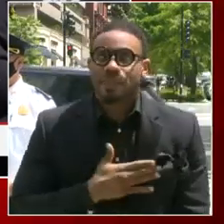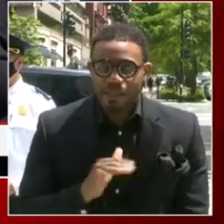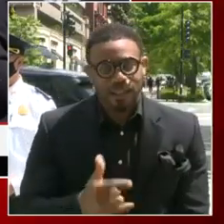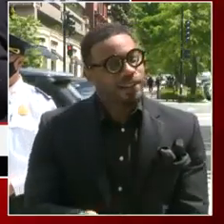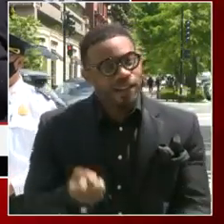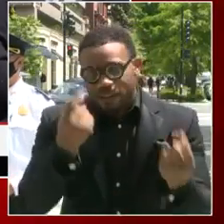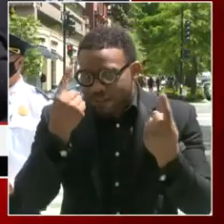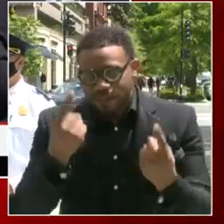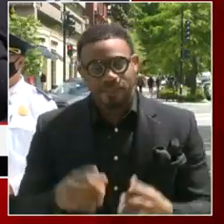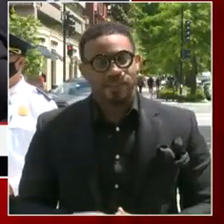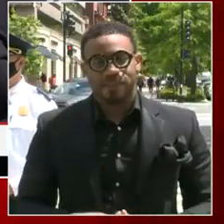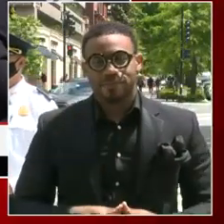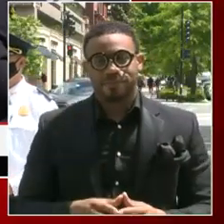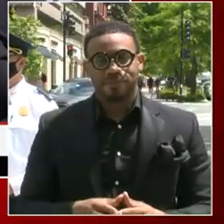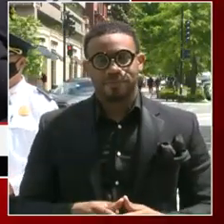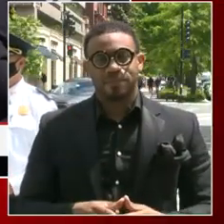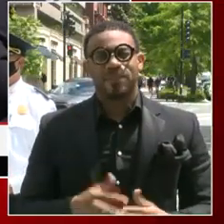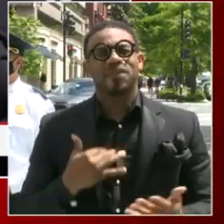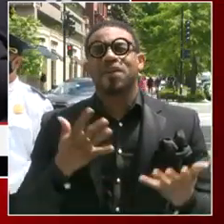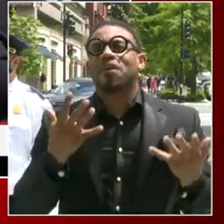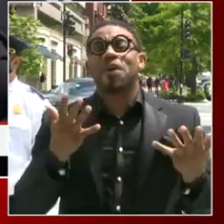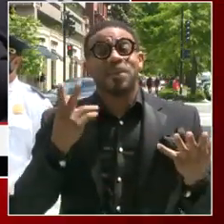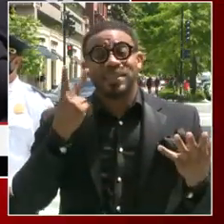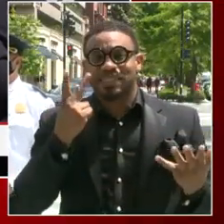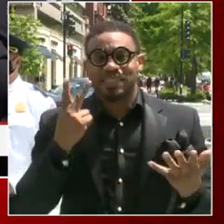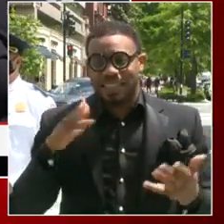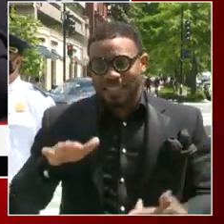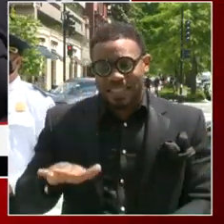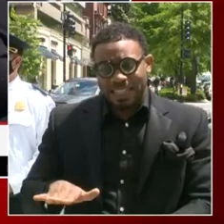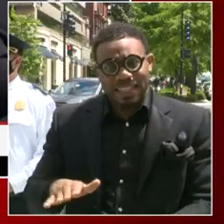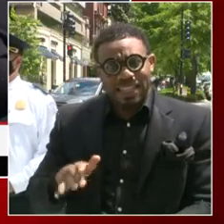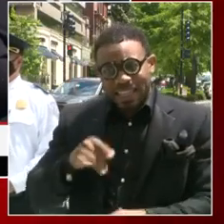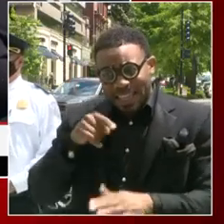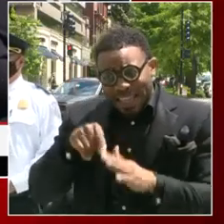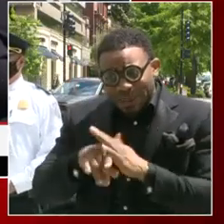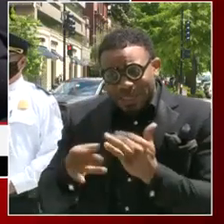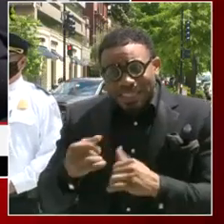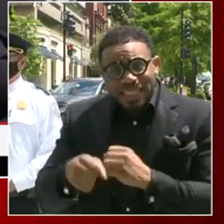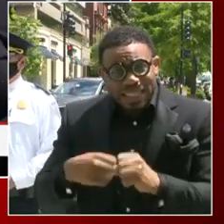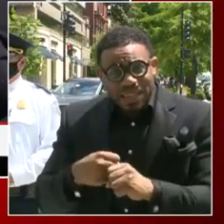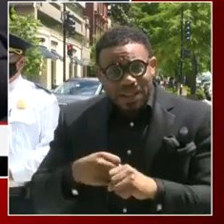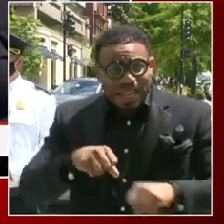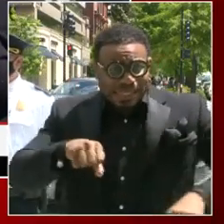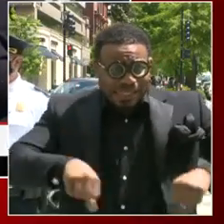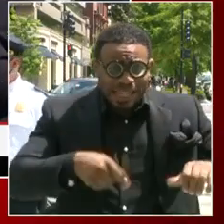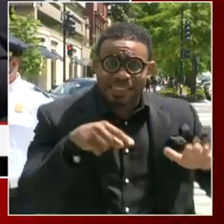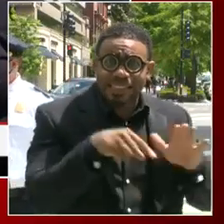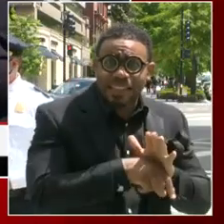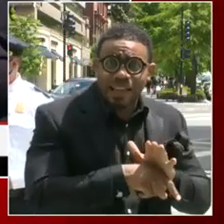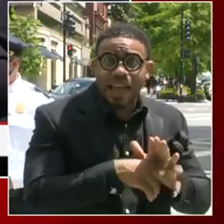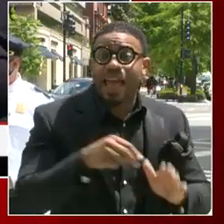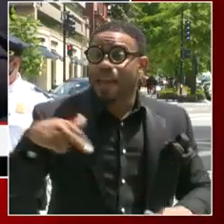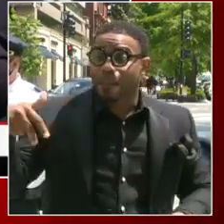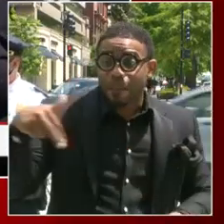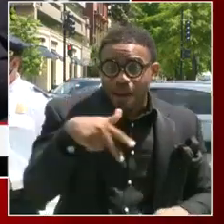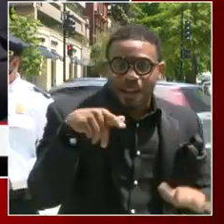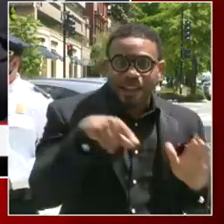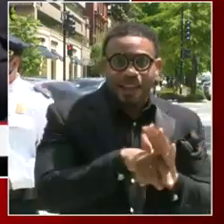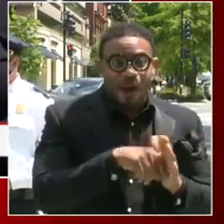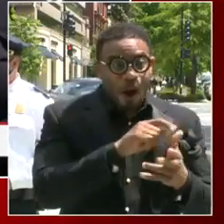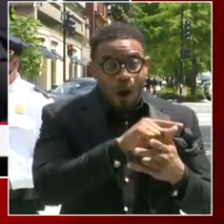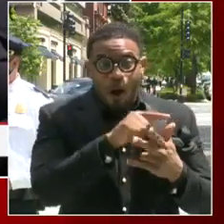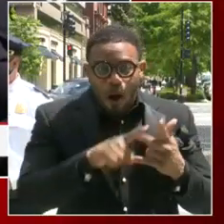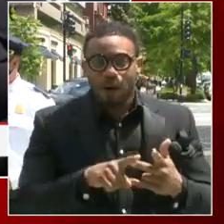like they understand this. We've already seen a child killed this year, cyclists killed, and pedestrians